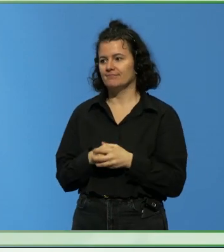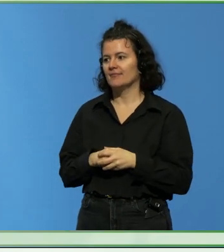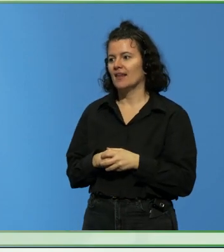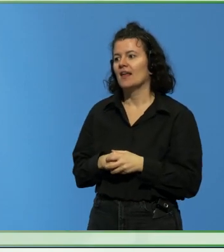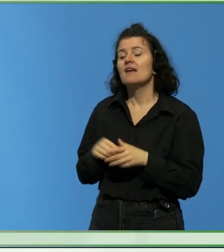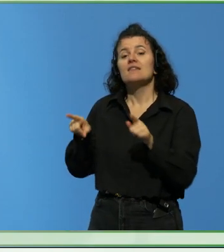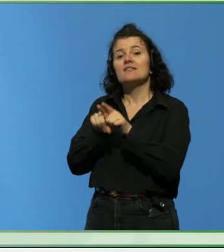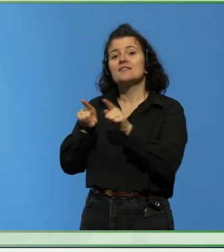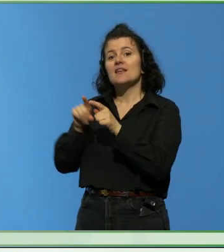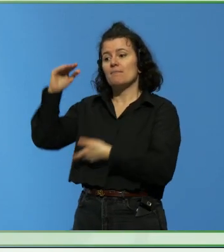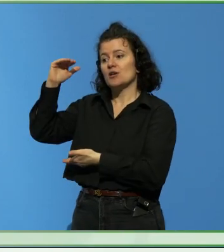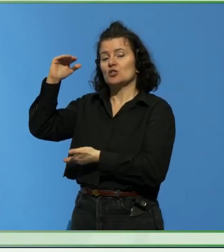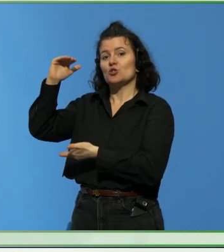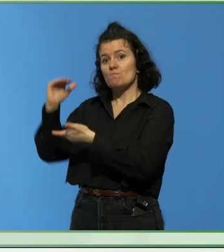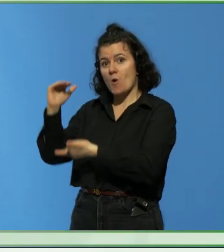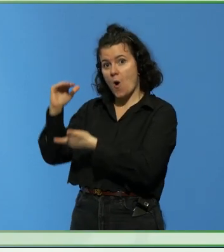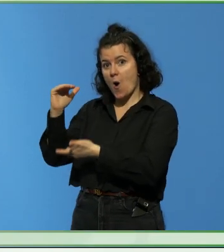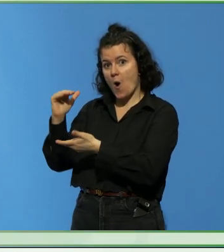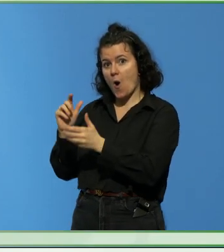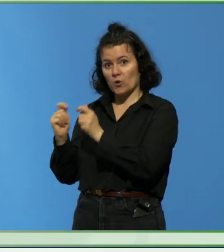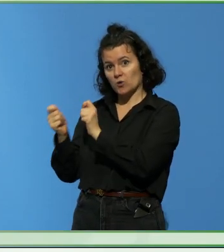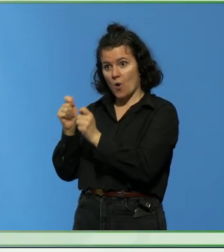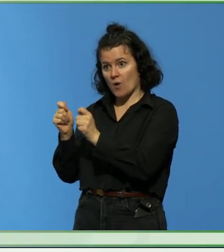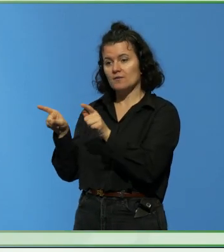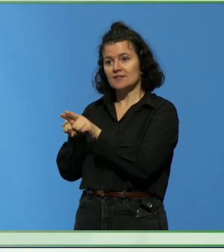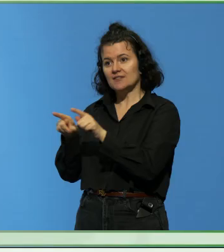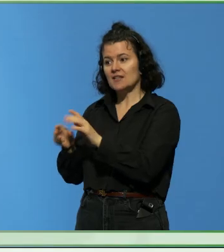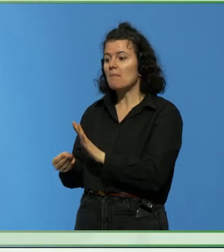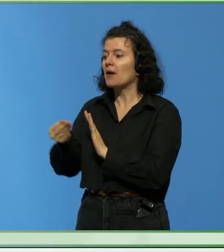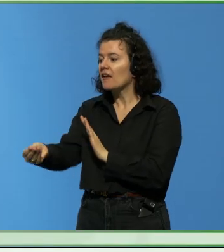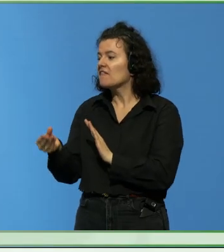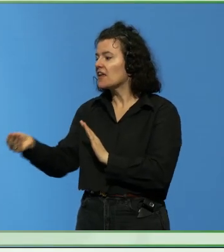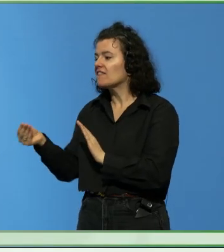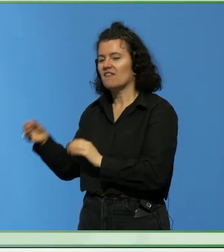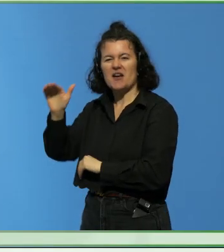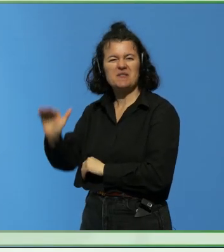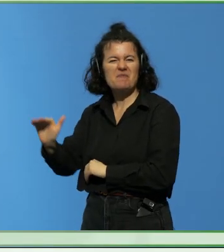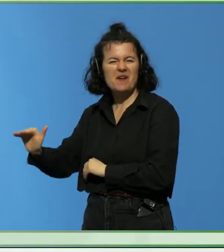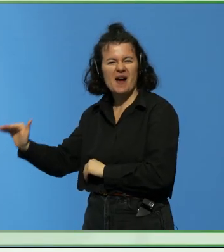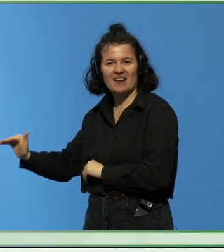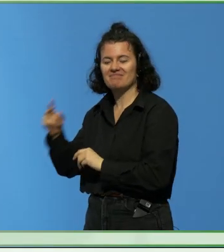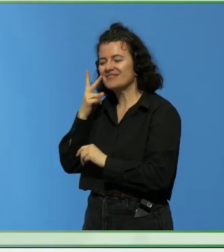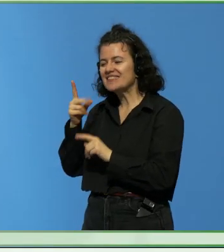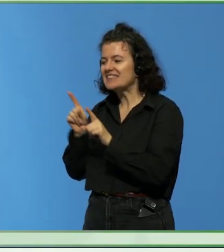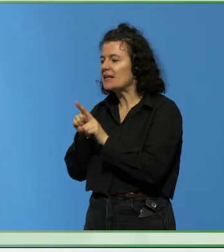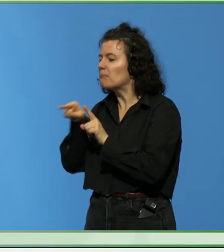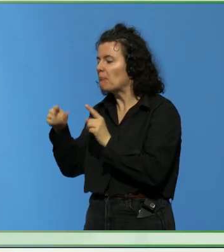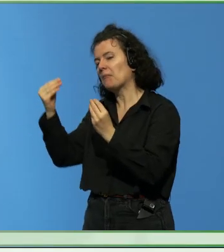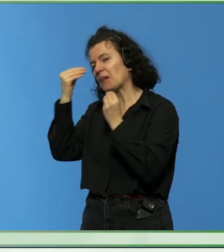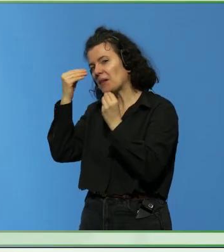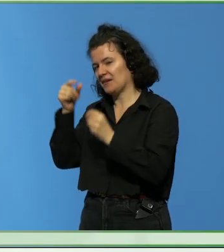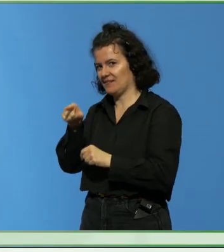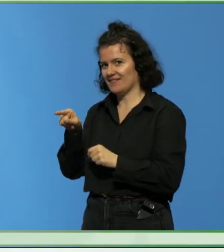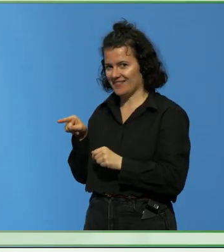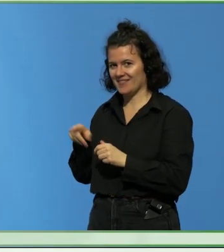menstrual material when they themselves weren't menstruating to reinforce the behaviours. Now, the dolls were made by women